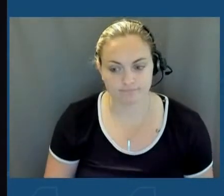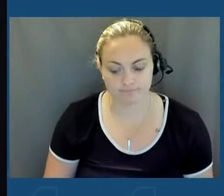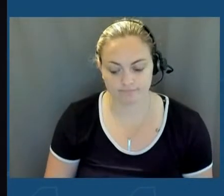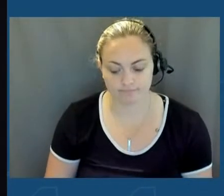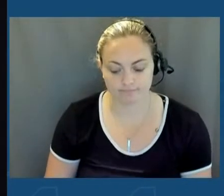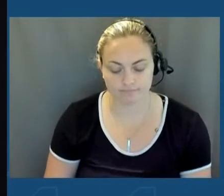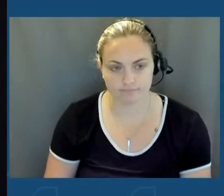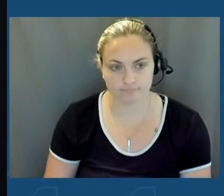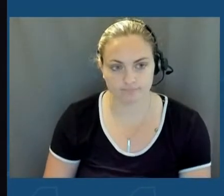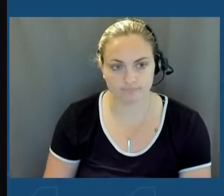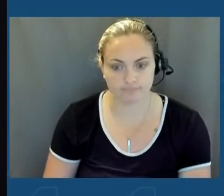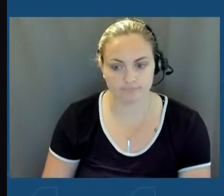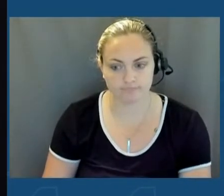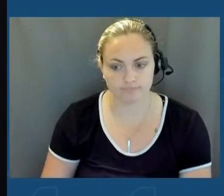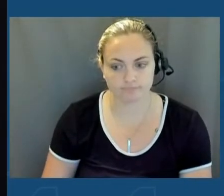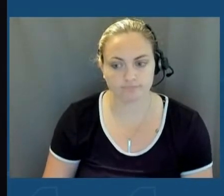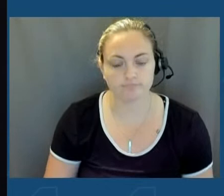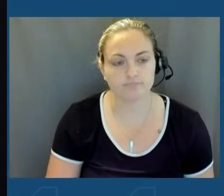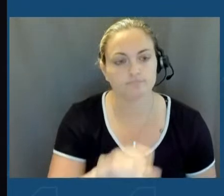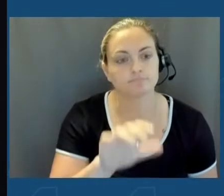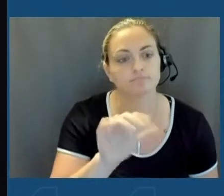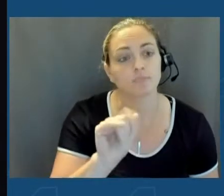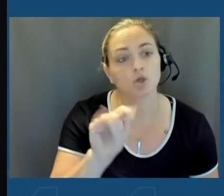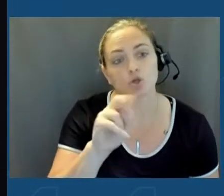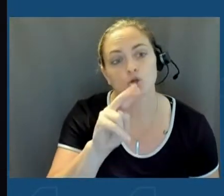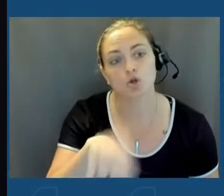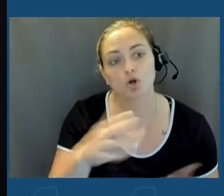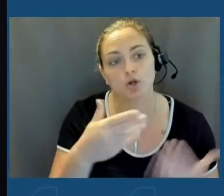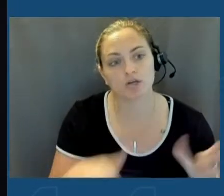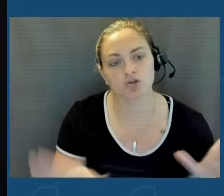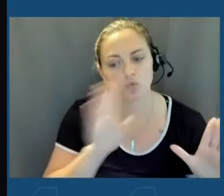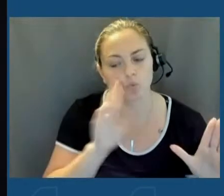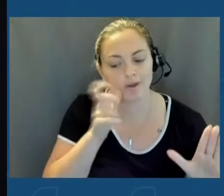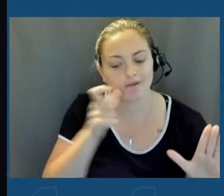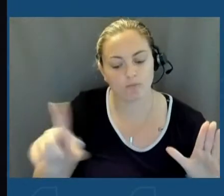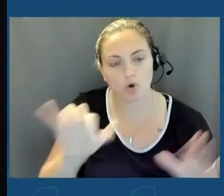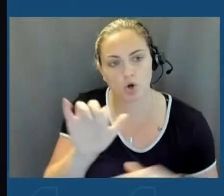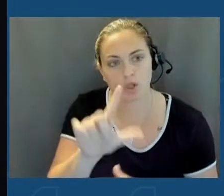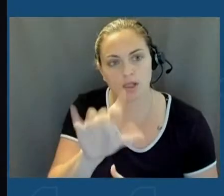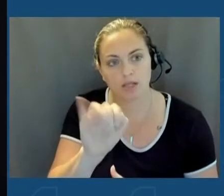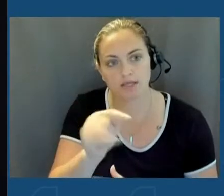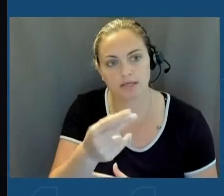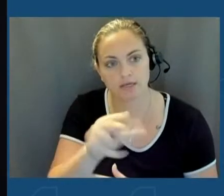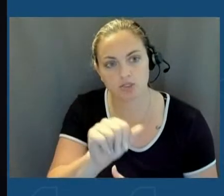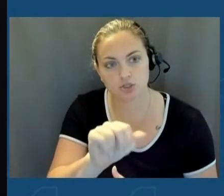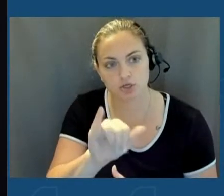Our Attorney General, Letitia James, has joined us. You'll be hearing from her.